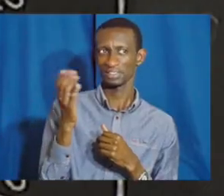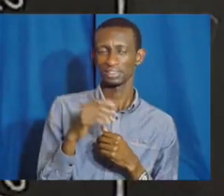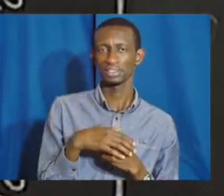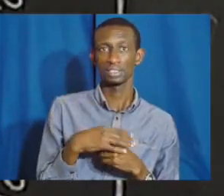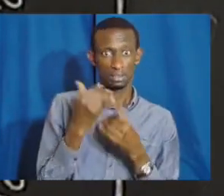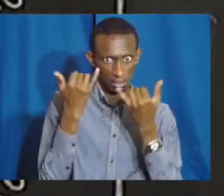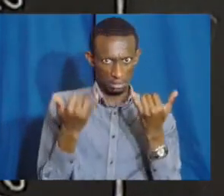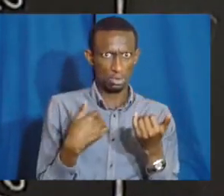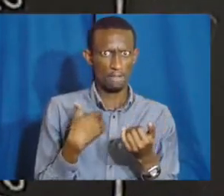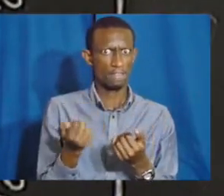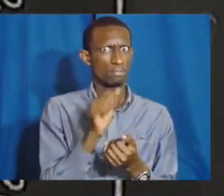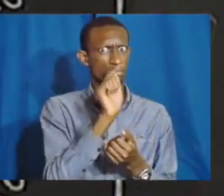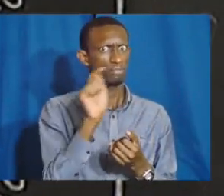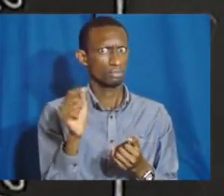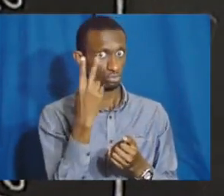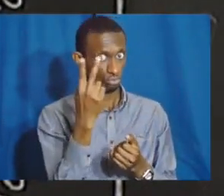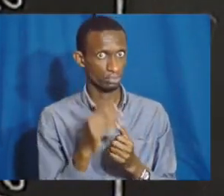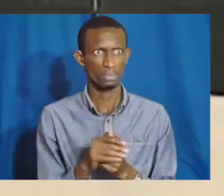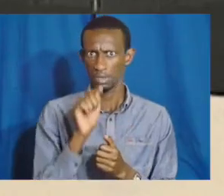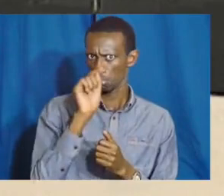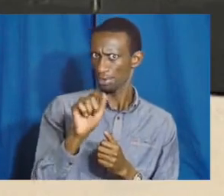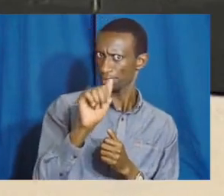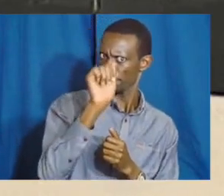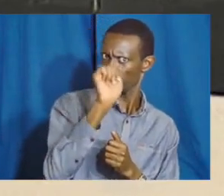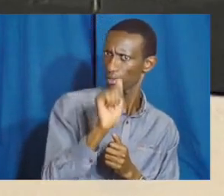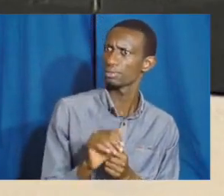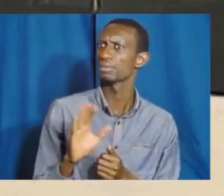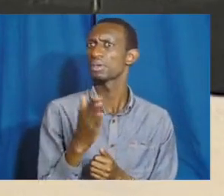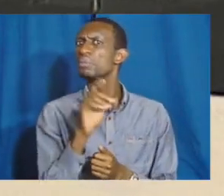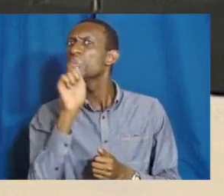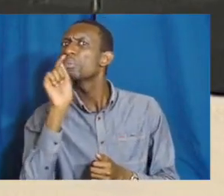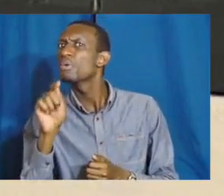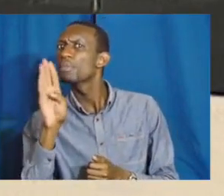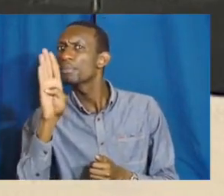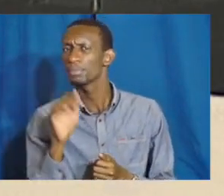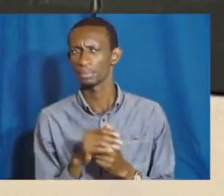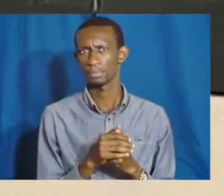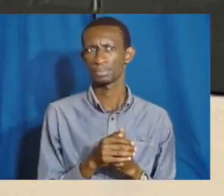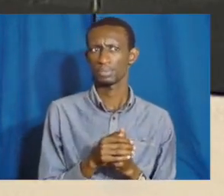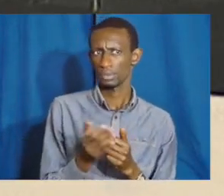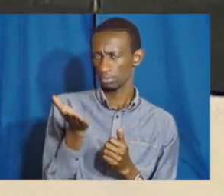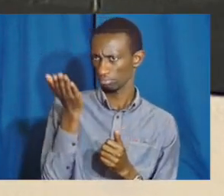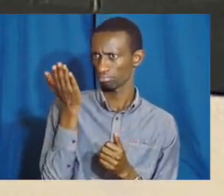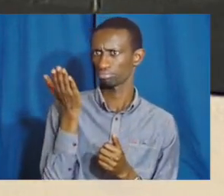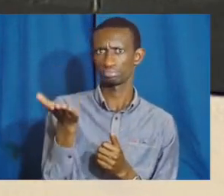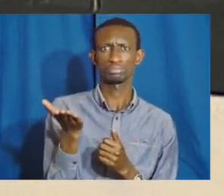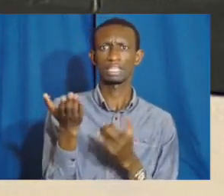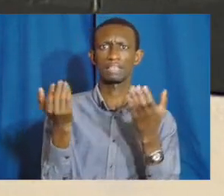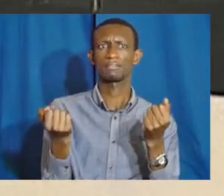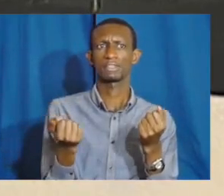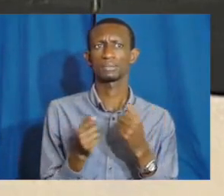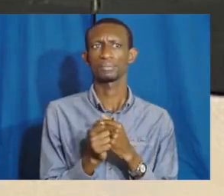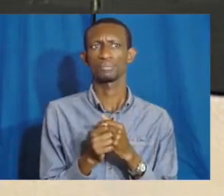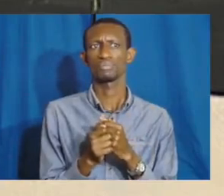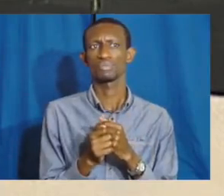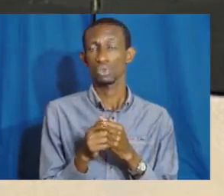Now we have 2 points. We have point A and point B, which has 1 and -3